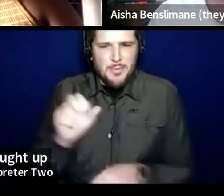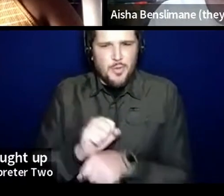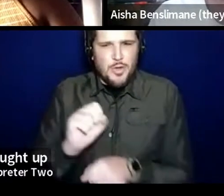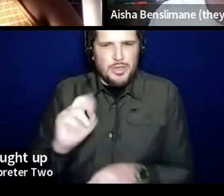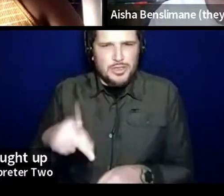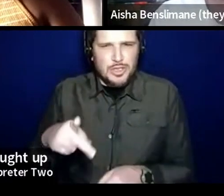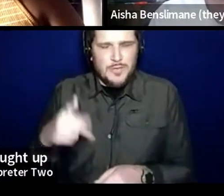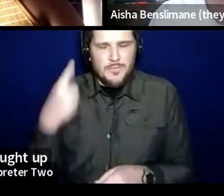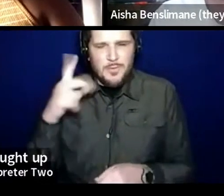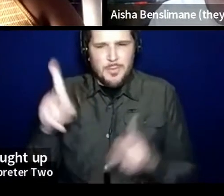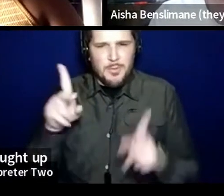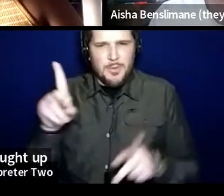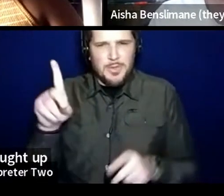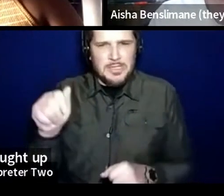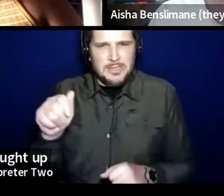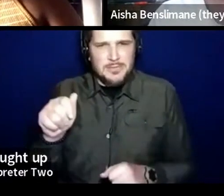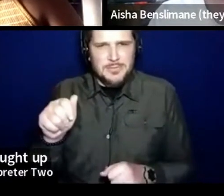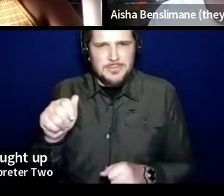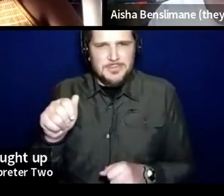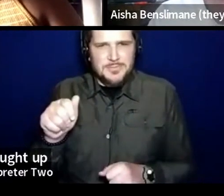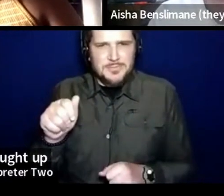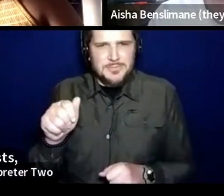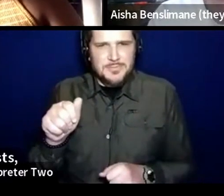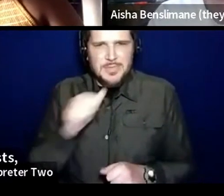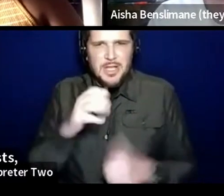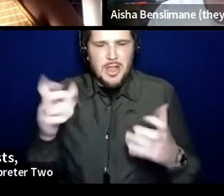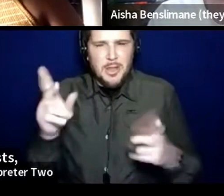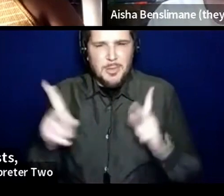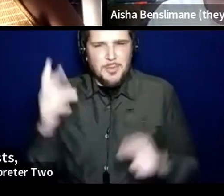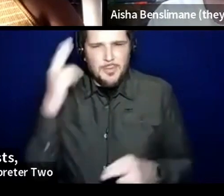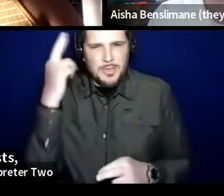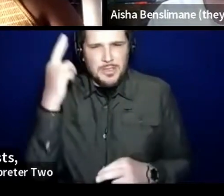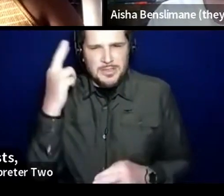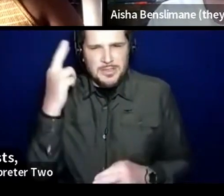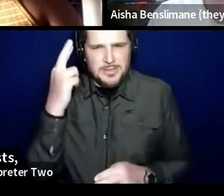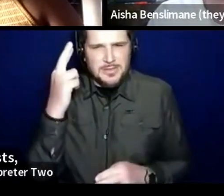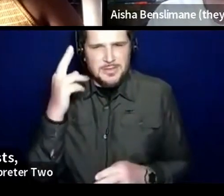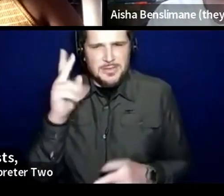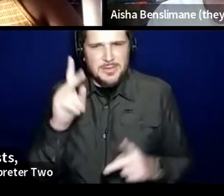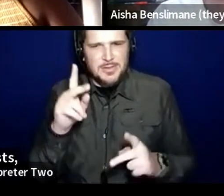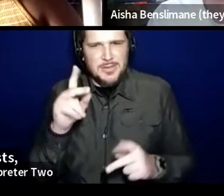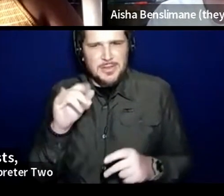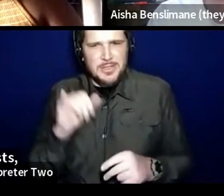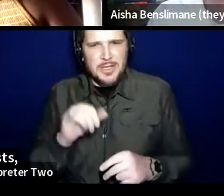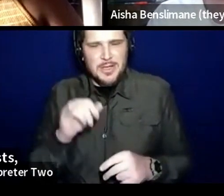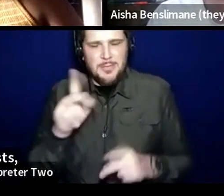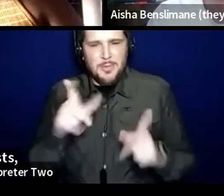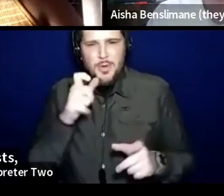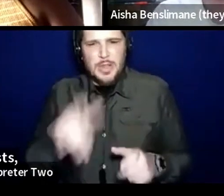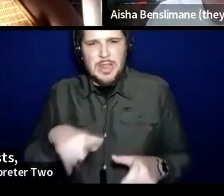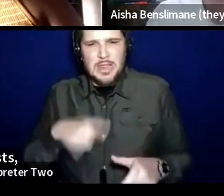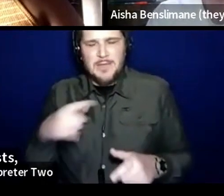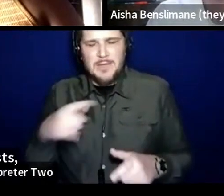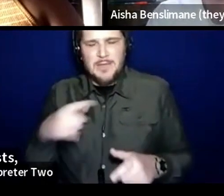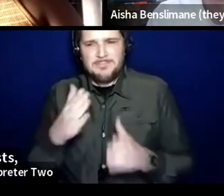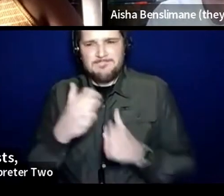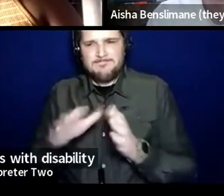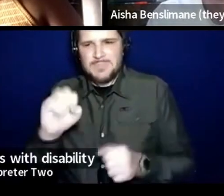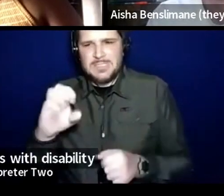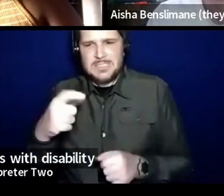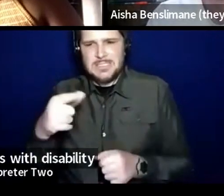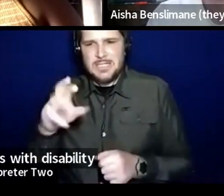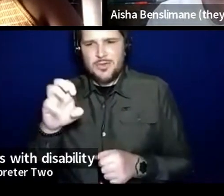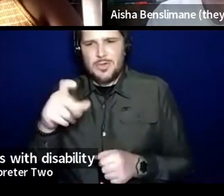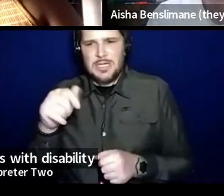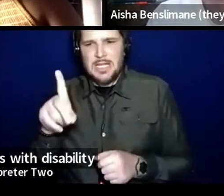folks with disabilities around not a lot of folks realize that folks living in segregated group homes often are